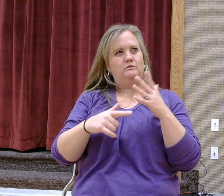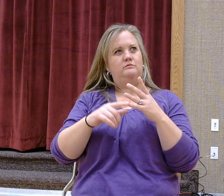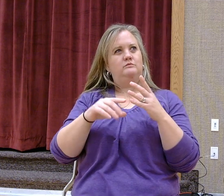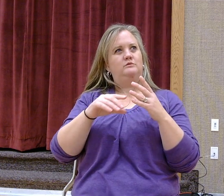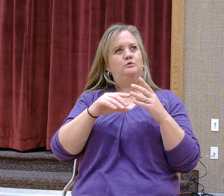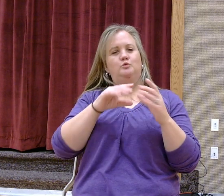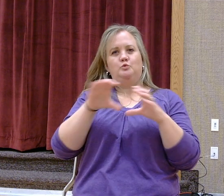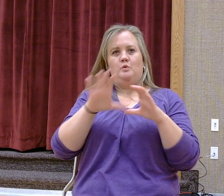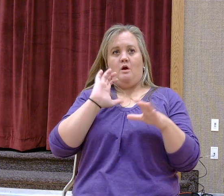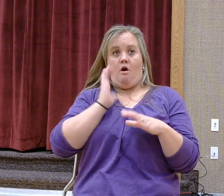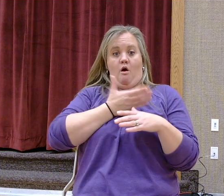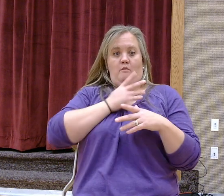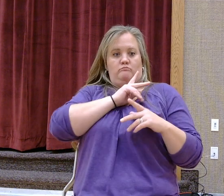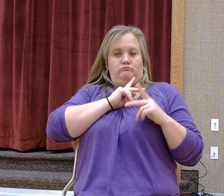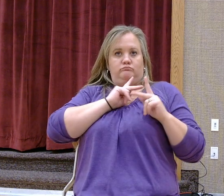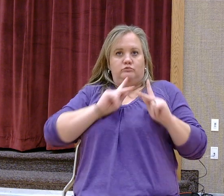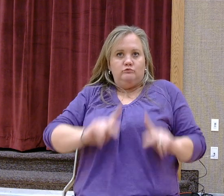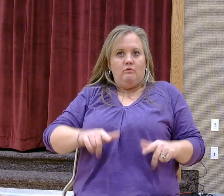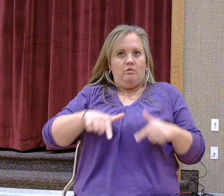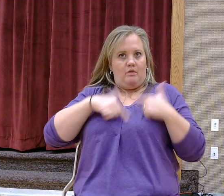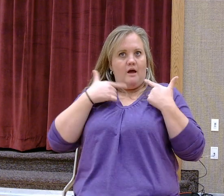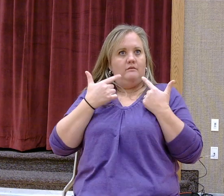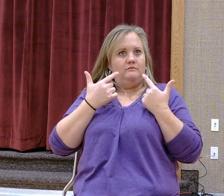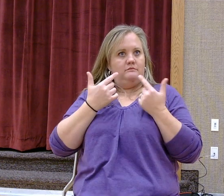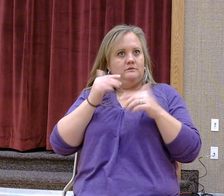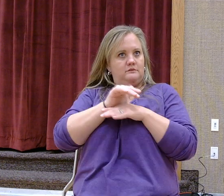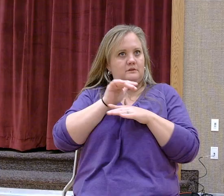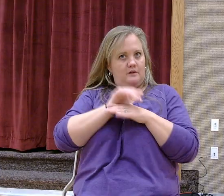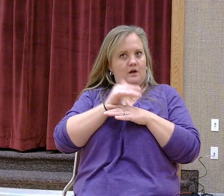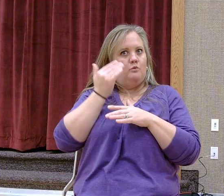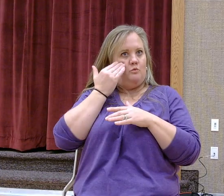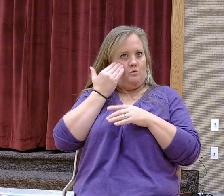home as we return home tonight. That we'll